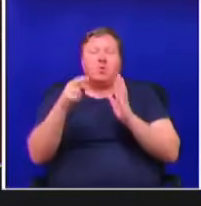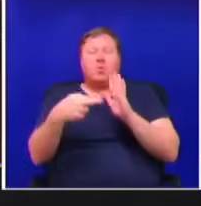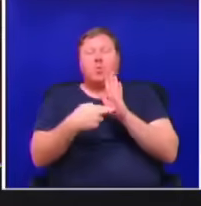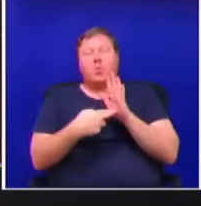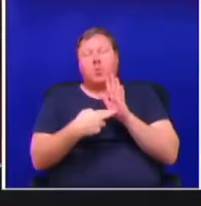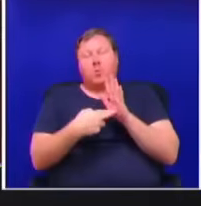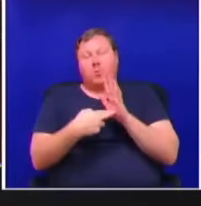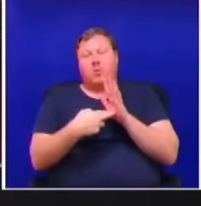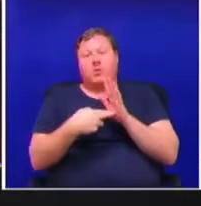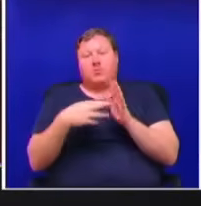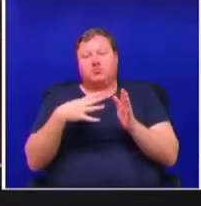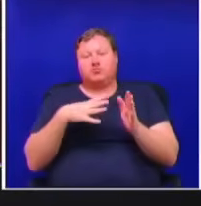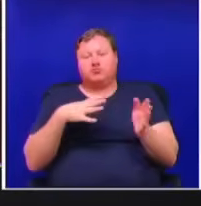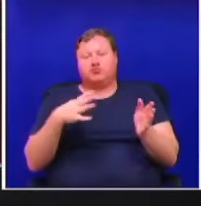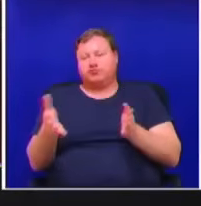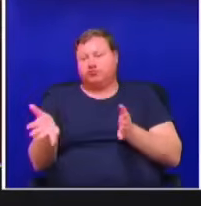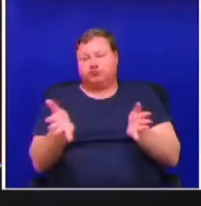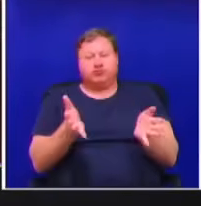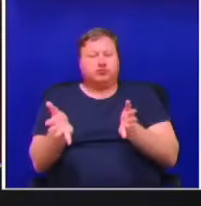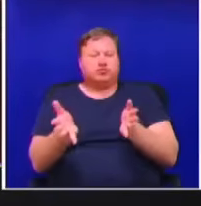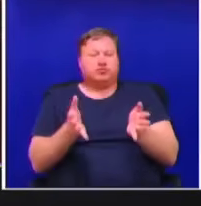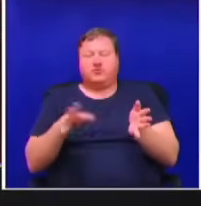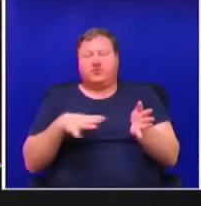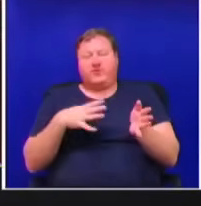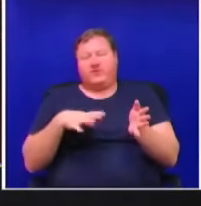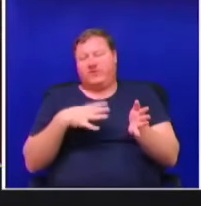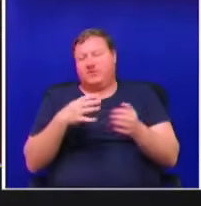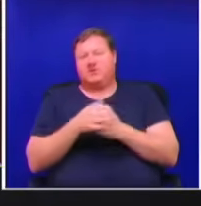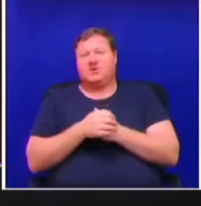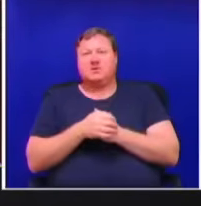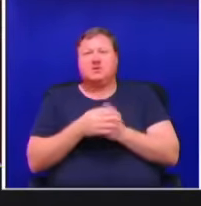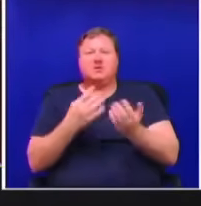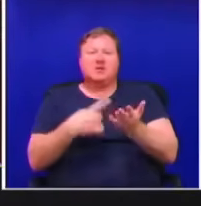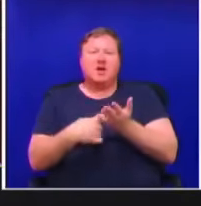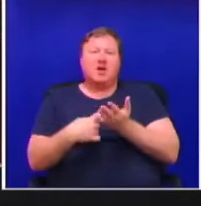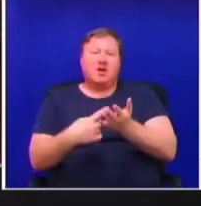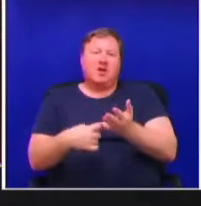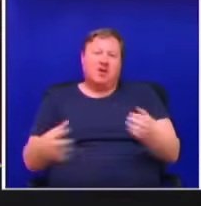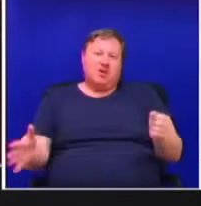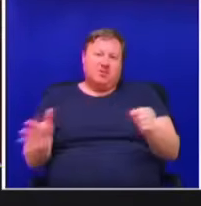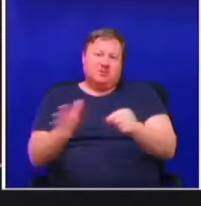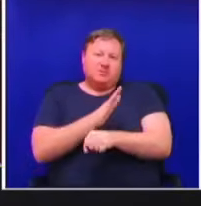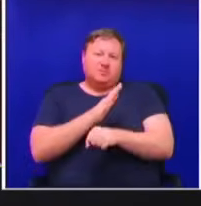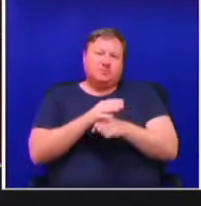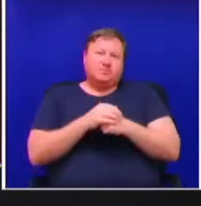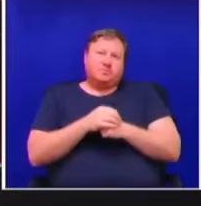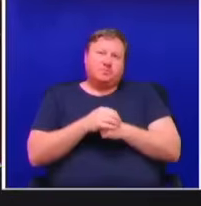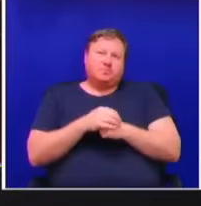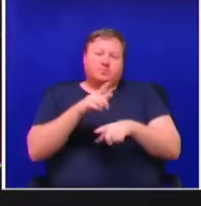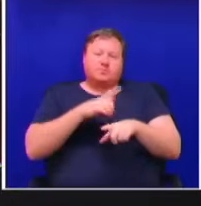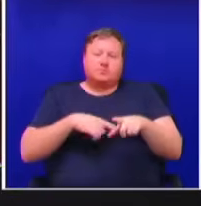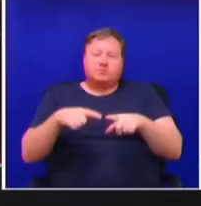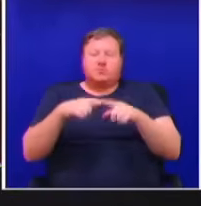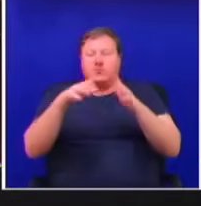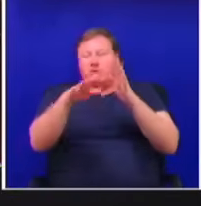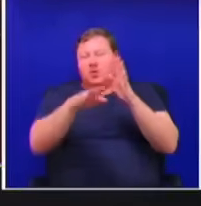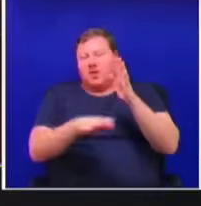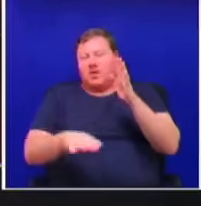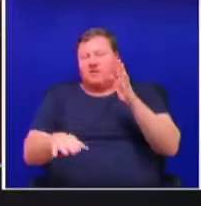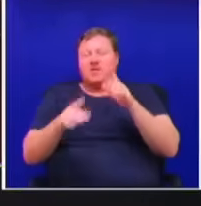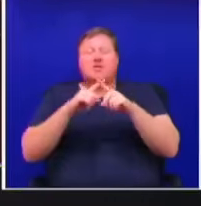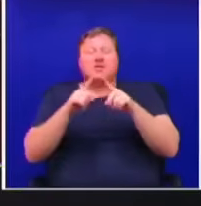of a facilitator. The purpose of the dialogue that will take place at local level and within various